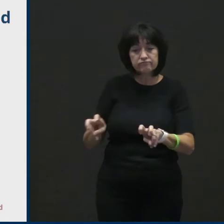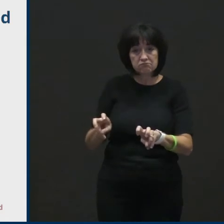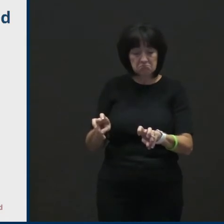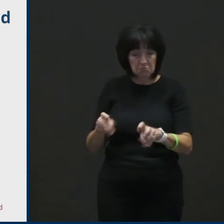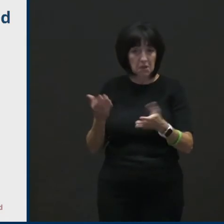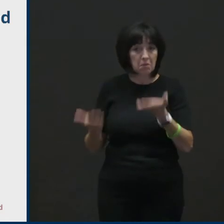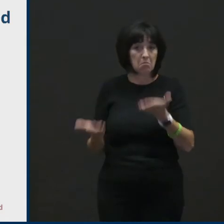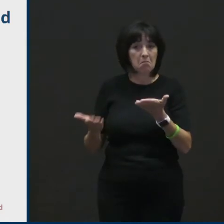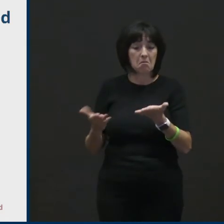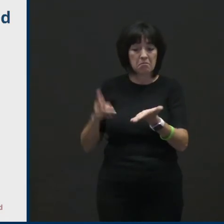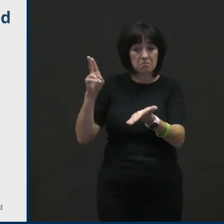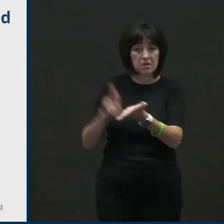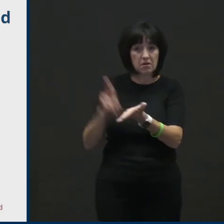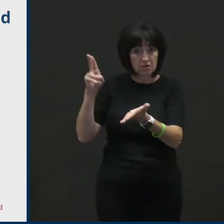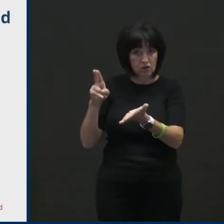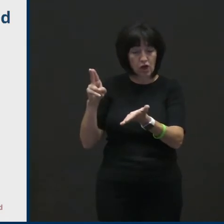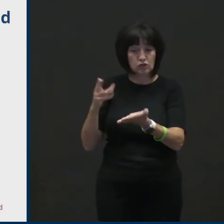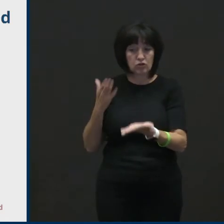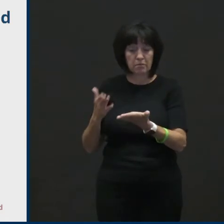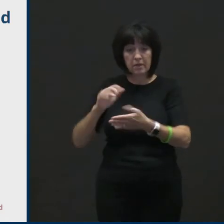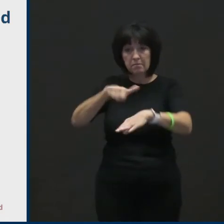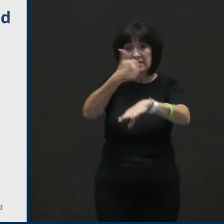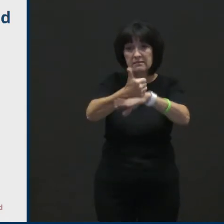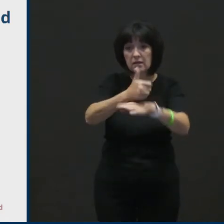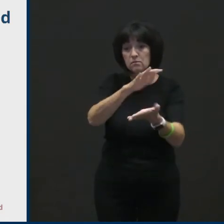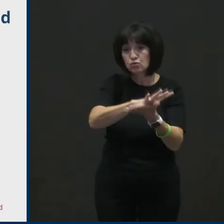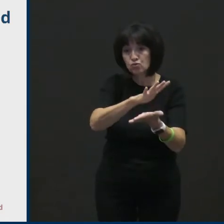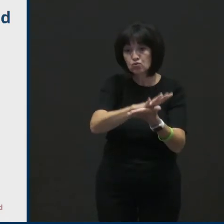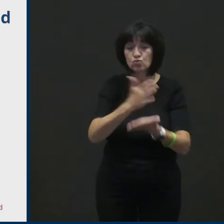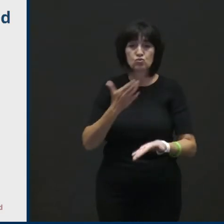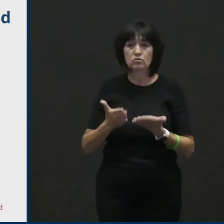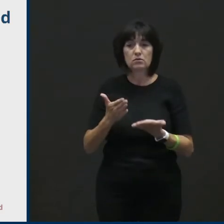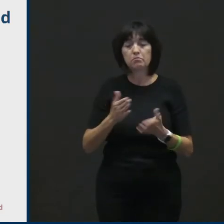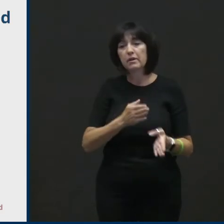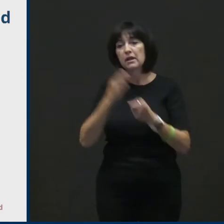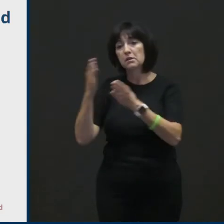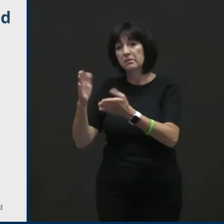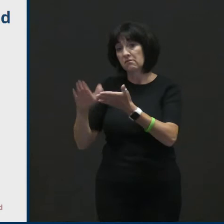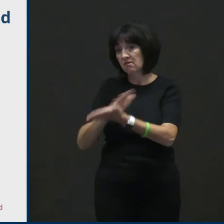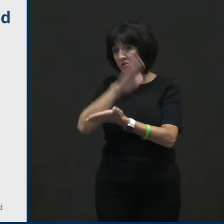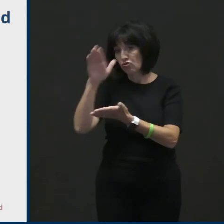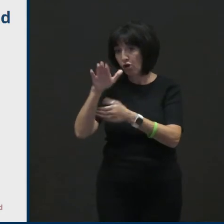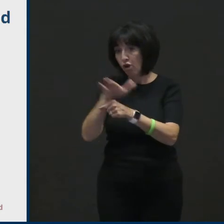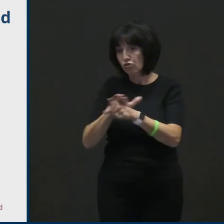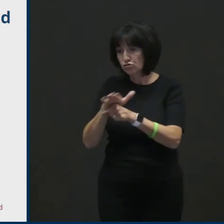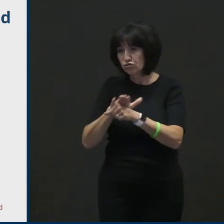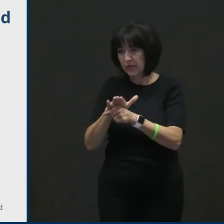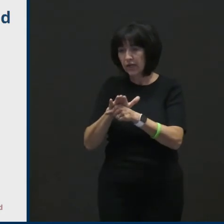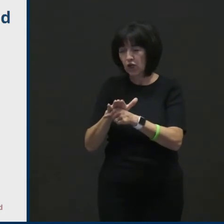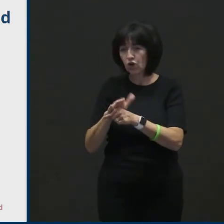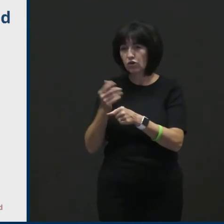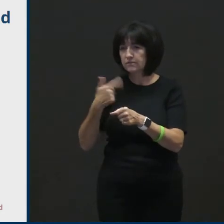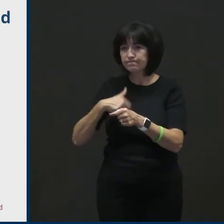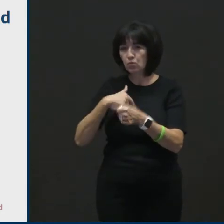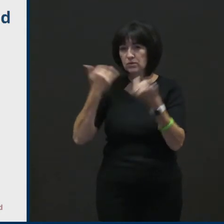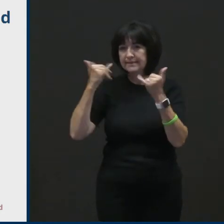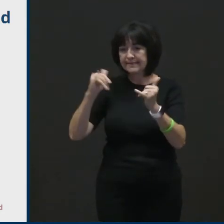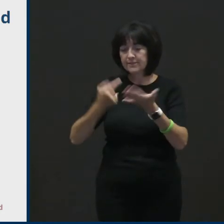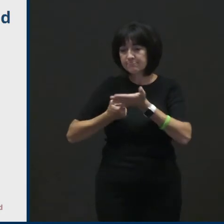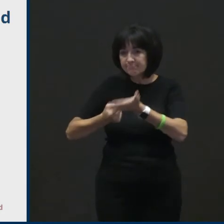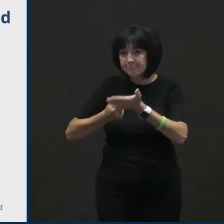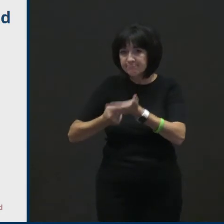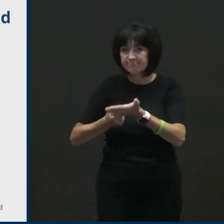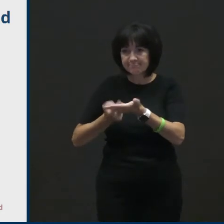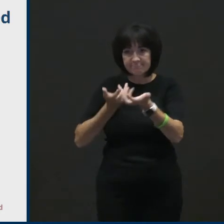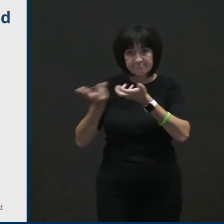strategically locate them, whether it's schools, whether it's higher education. He's working on a few partners to really see how we could use that to become a